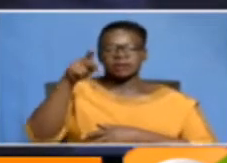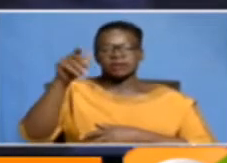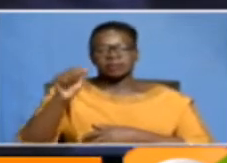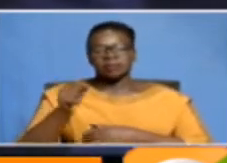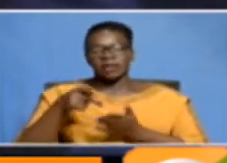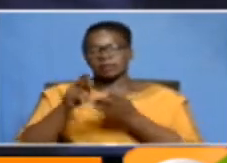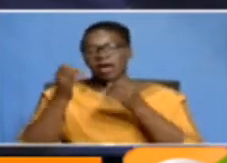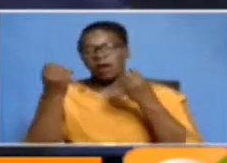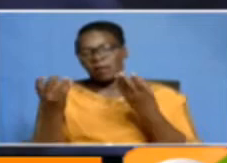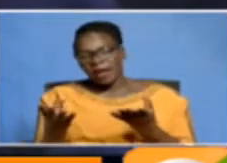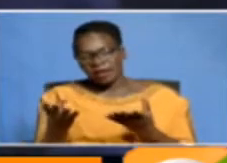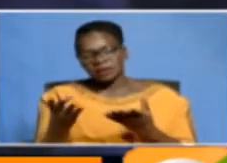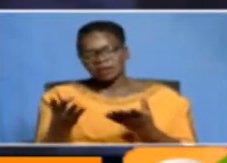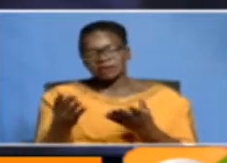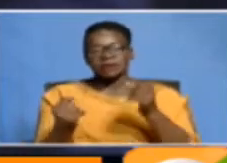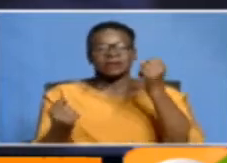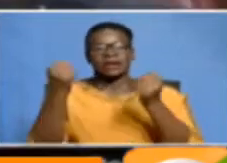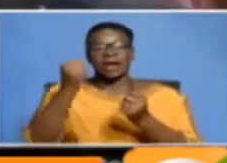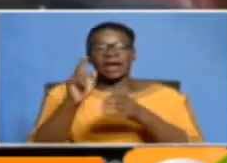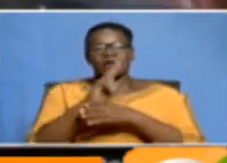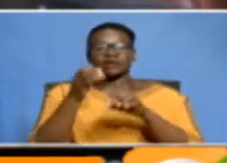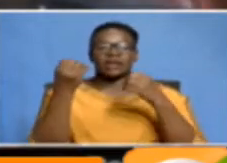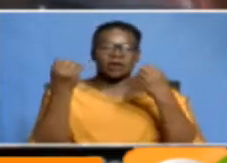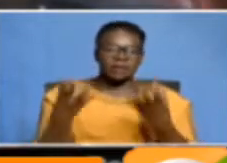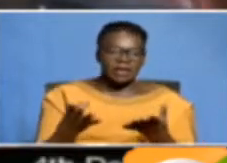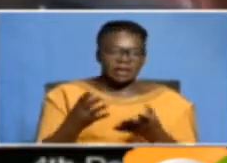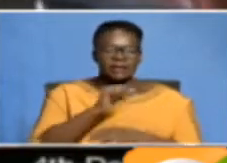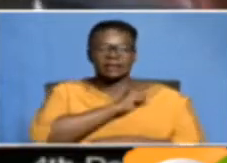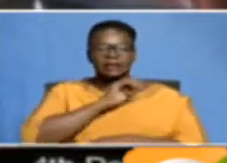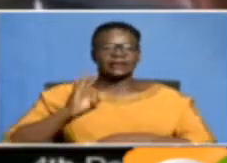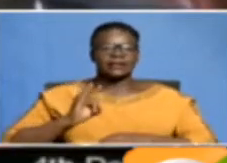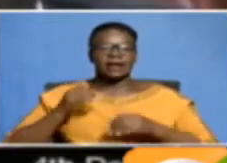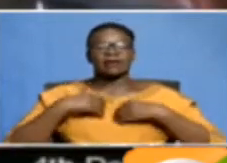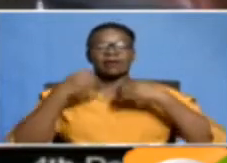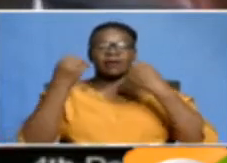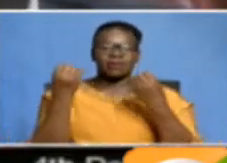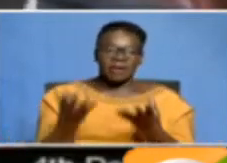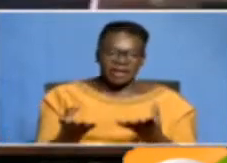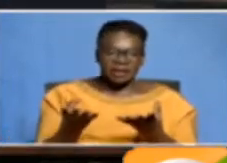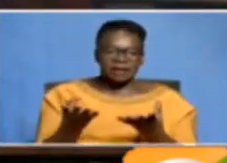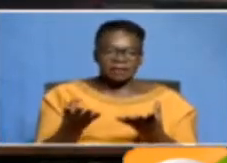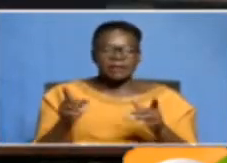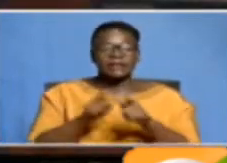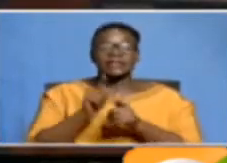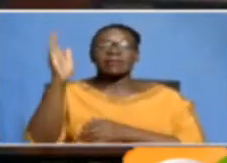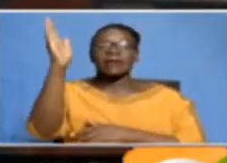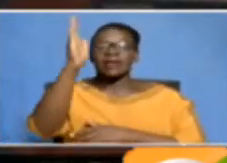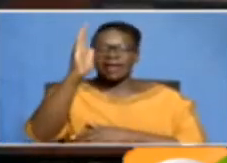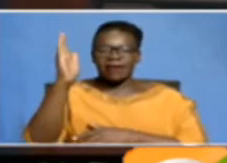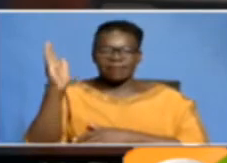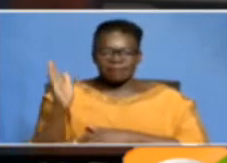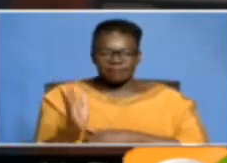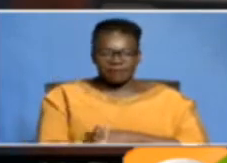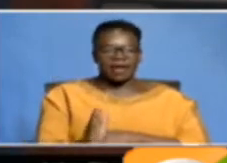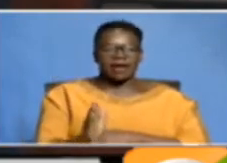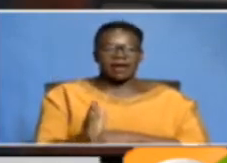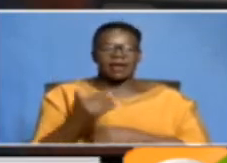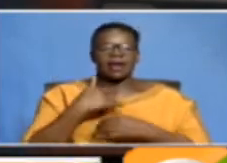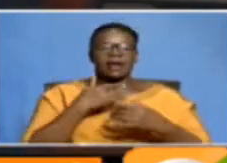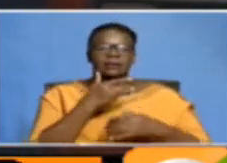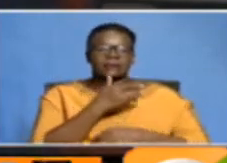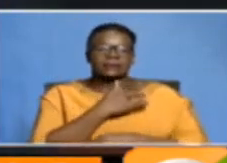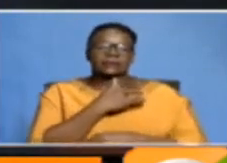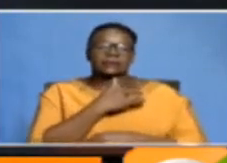the number of vehicles they use, the number of staff they have. And you never, never, ever have sympathy to